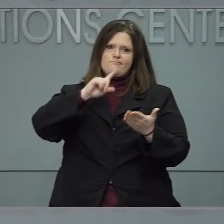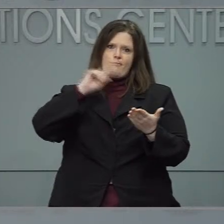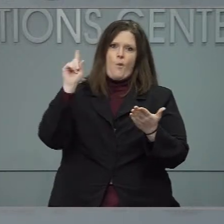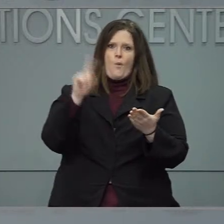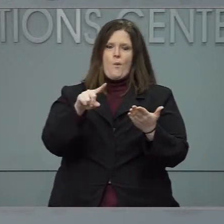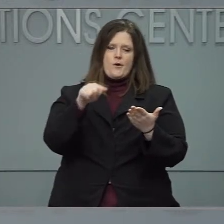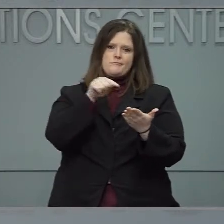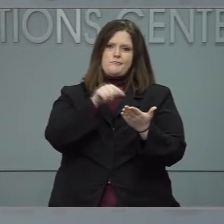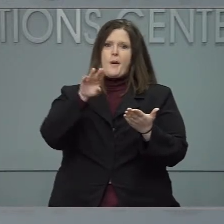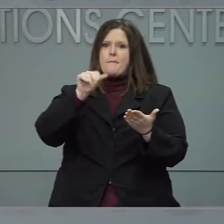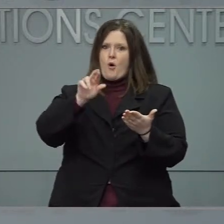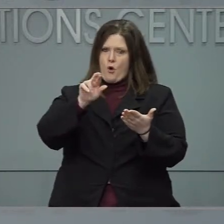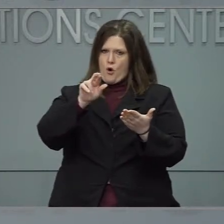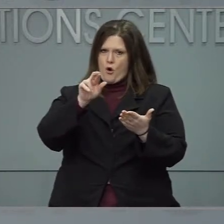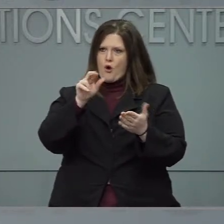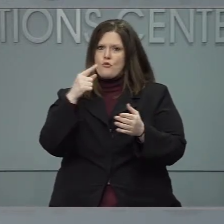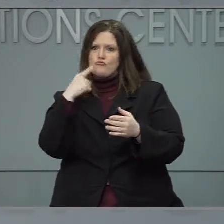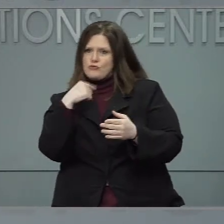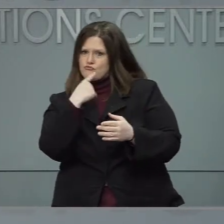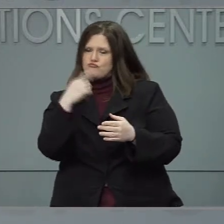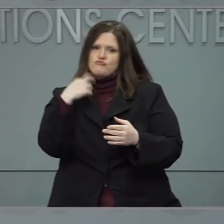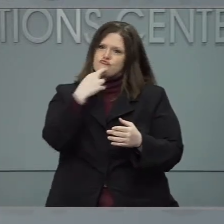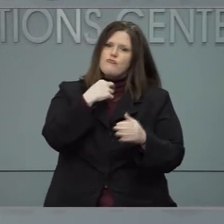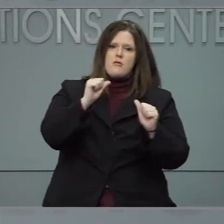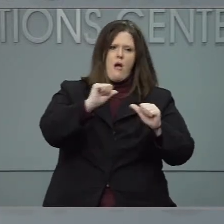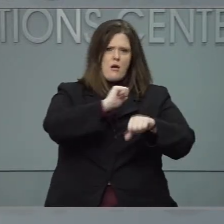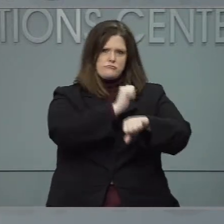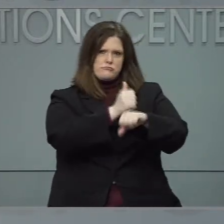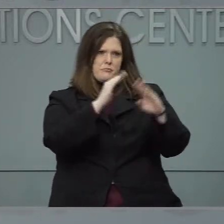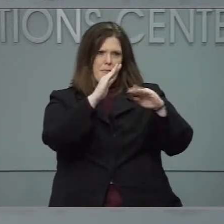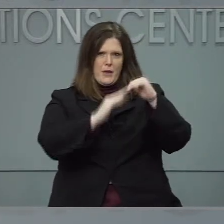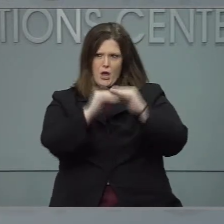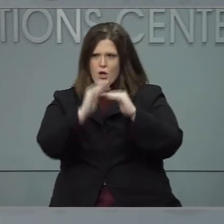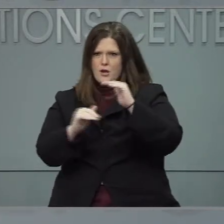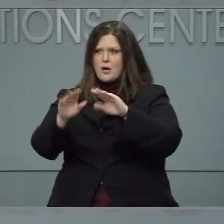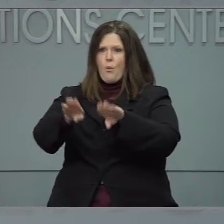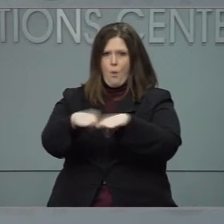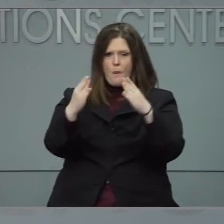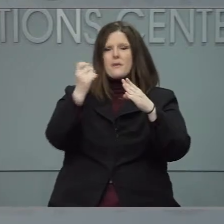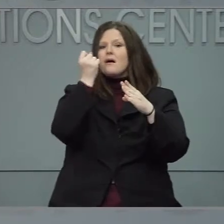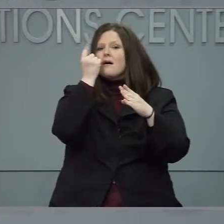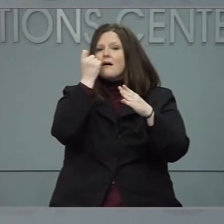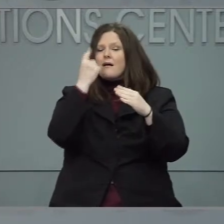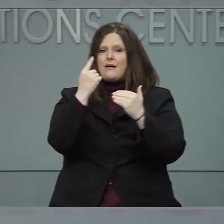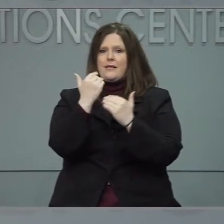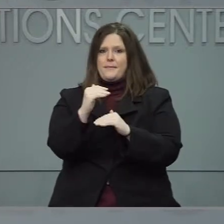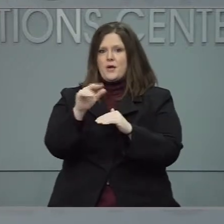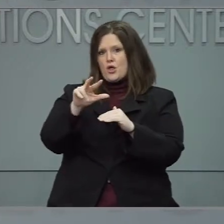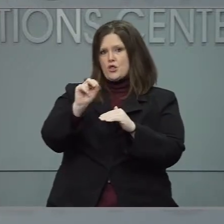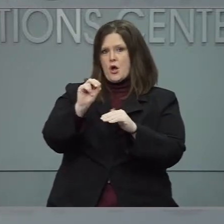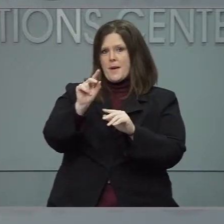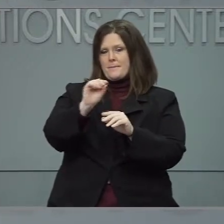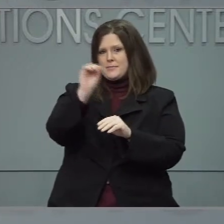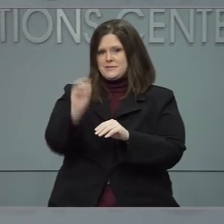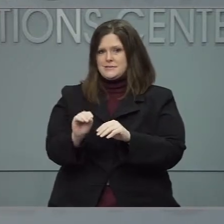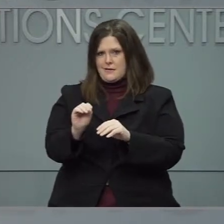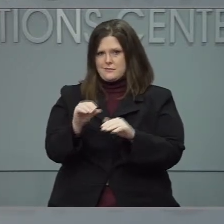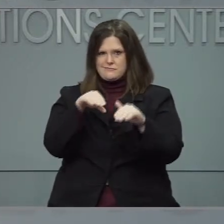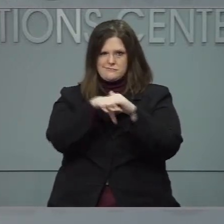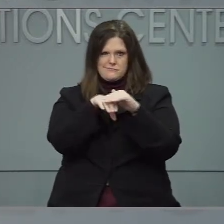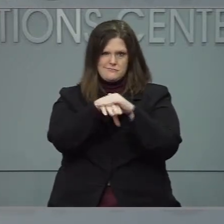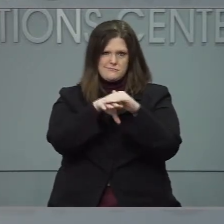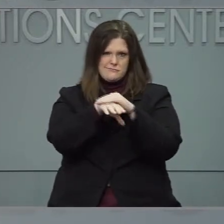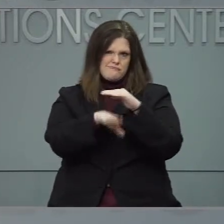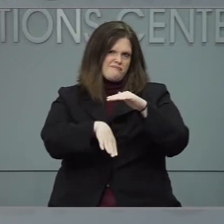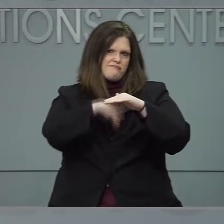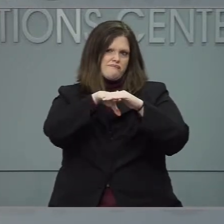30% capacity indoors and more than that outdoors with appropriate masking and social distancing.